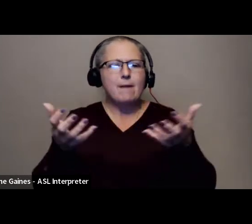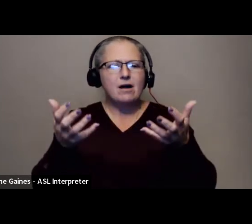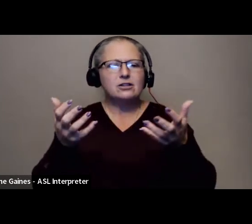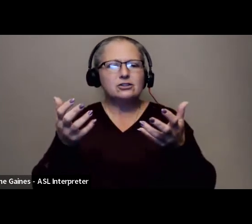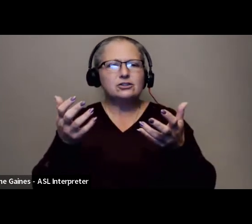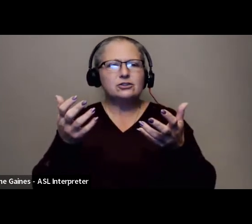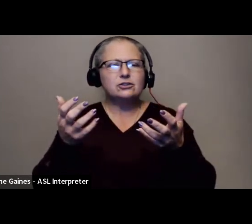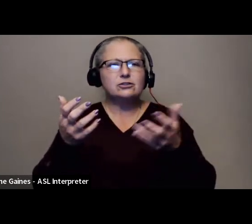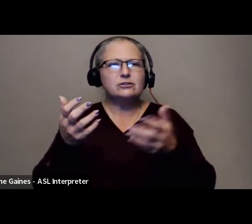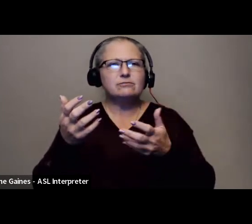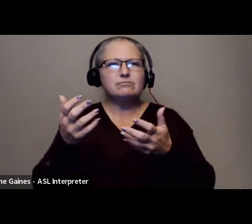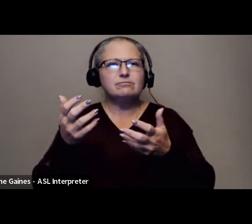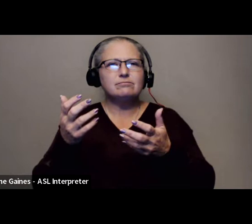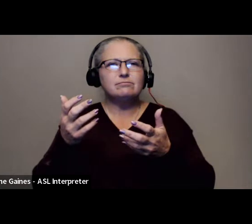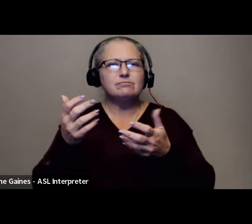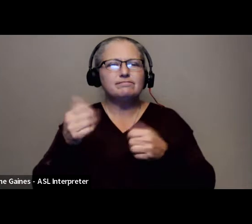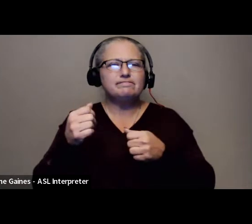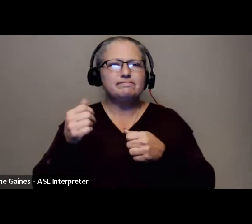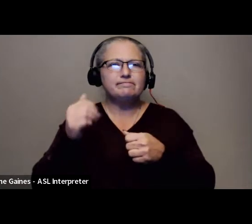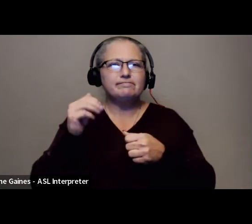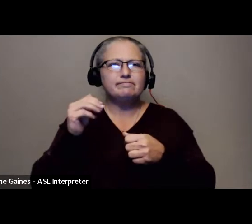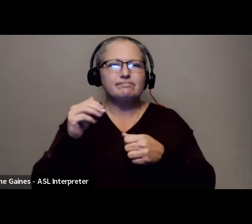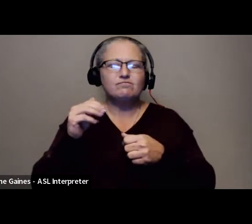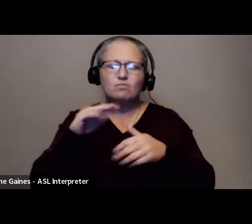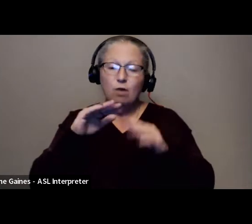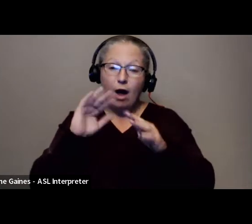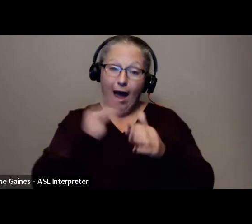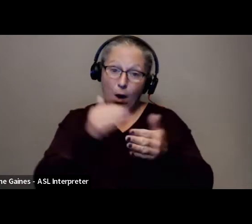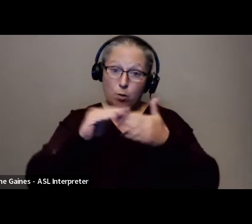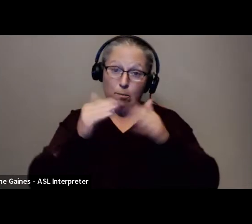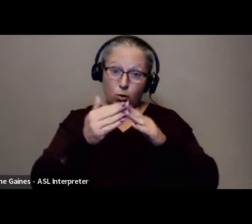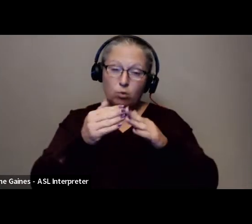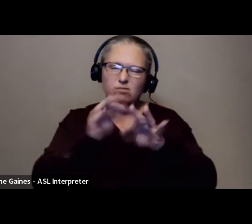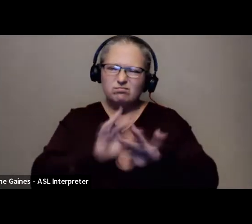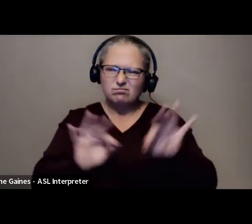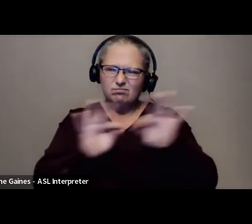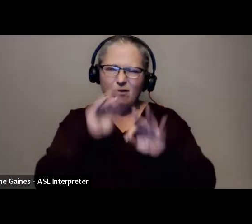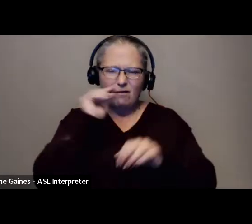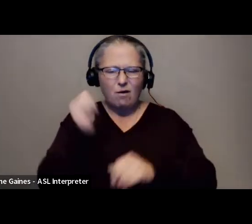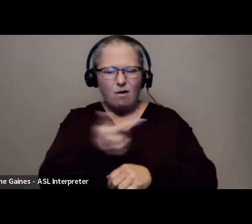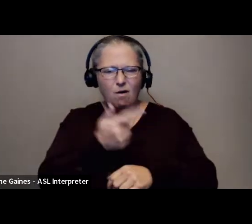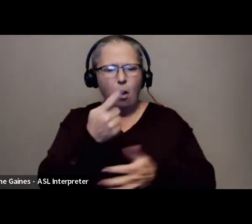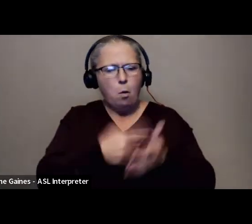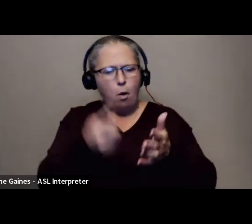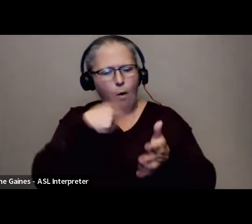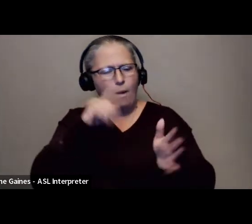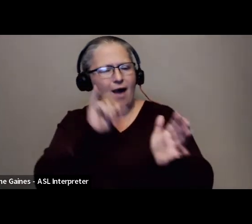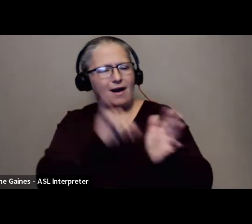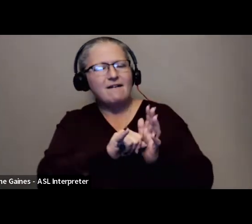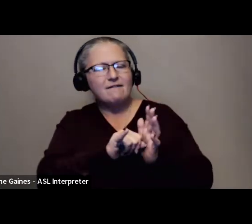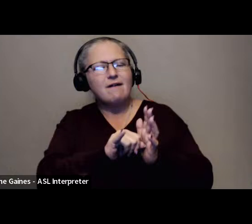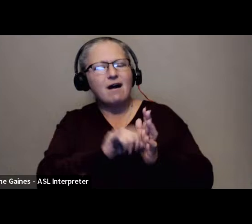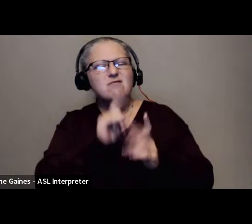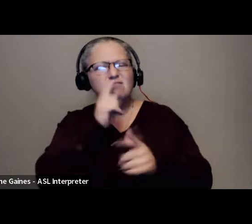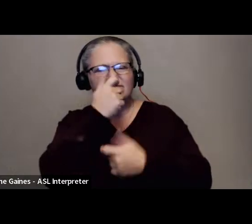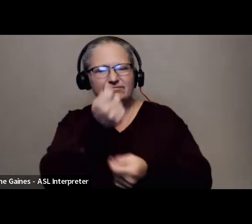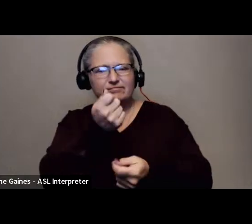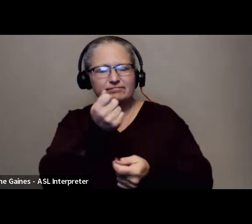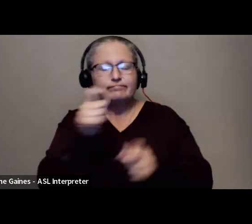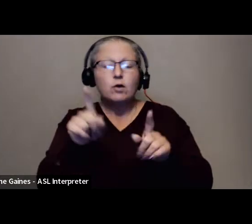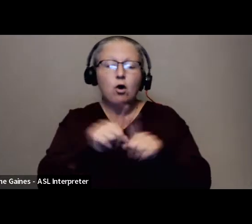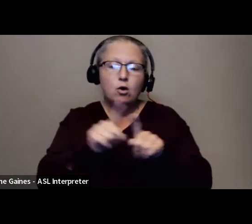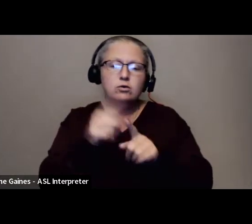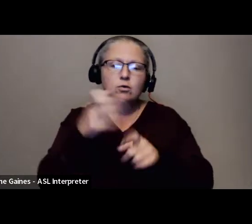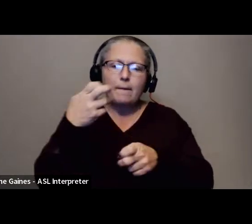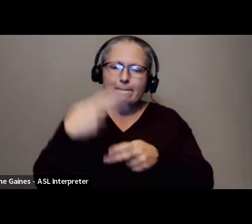our community really means to us, and what we identify with. It was really interesting. I also